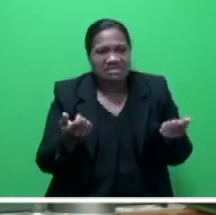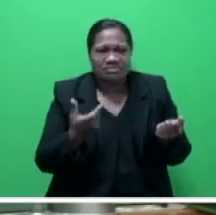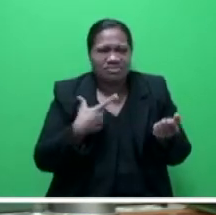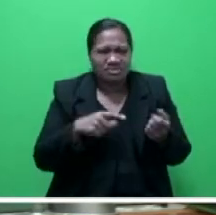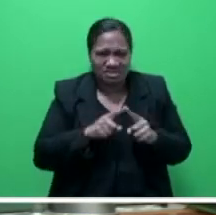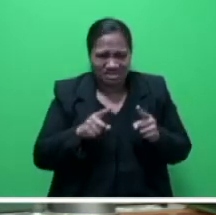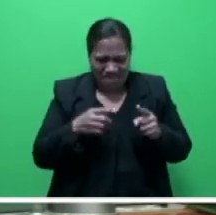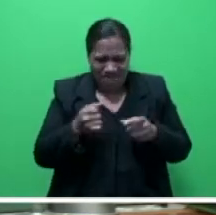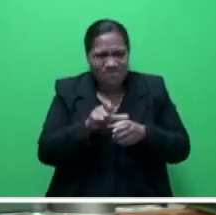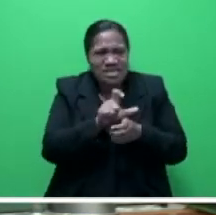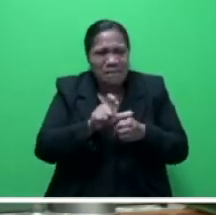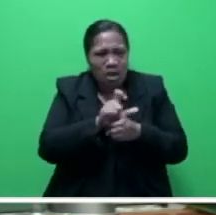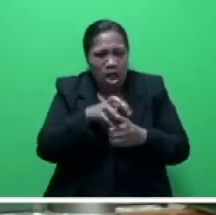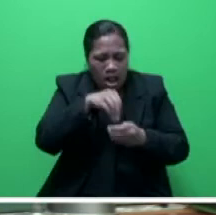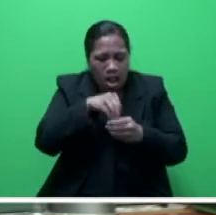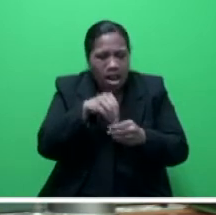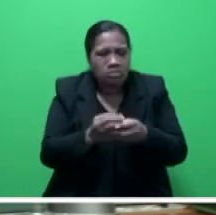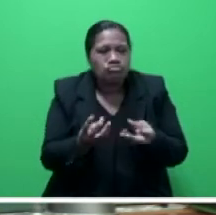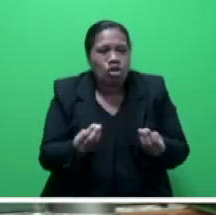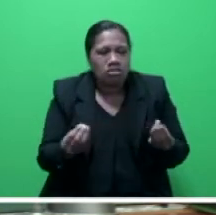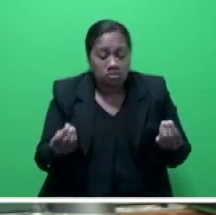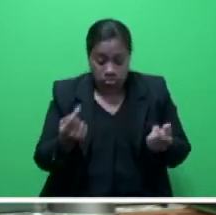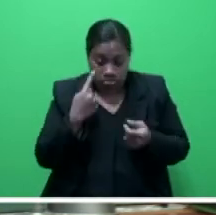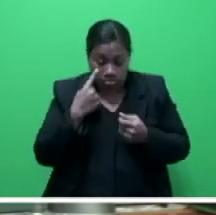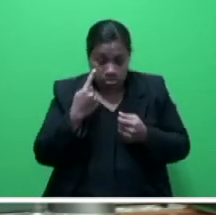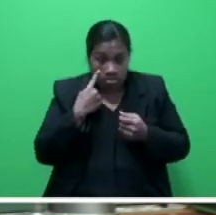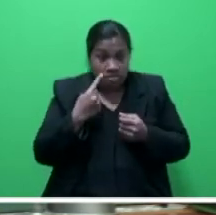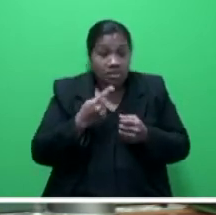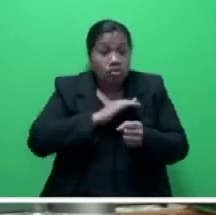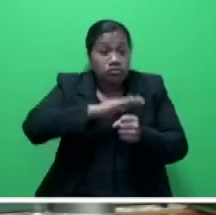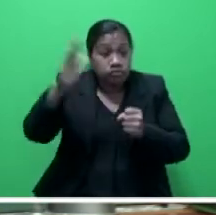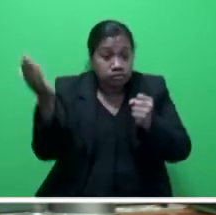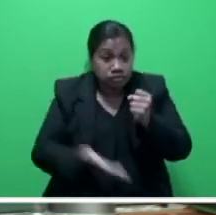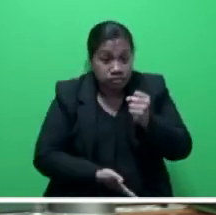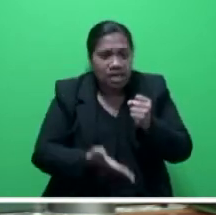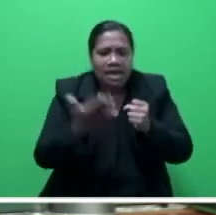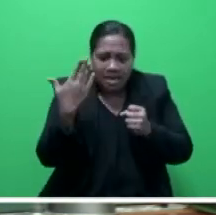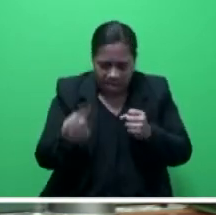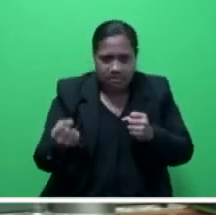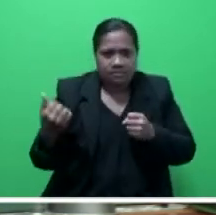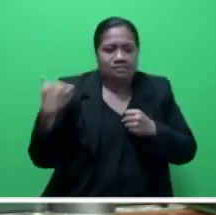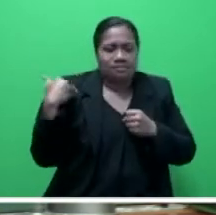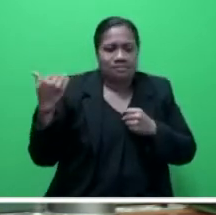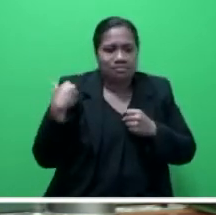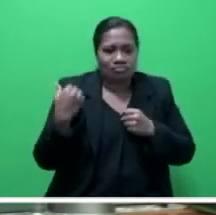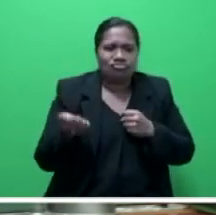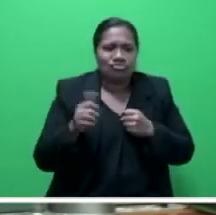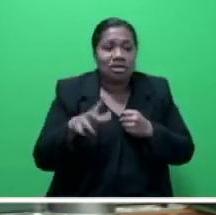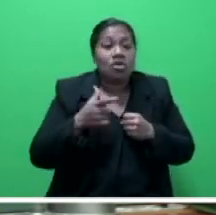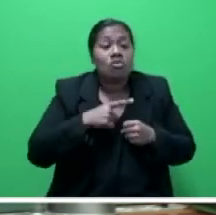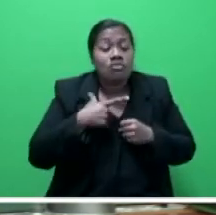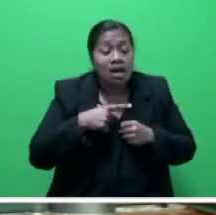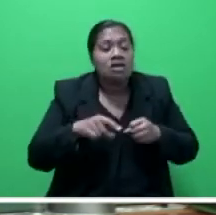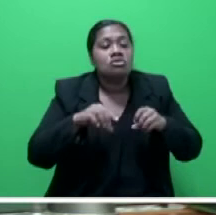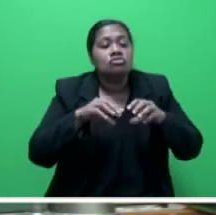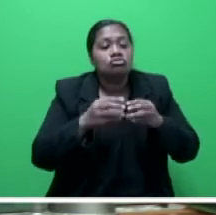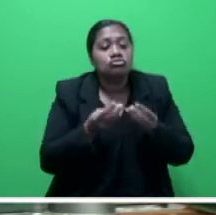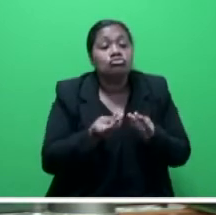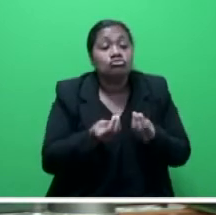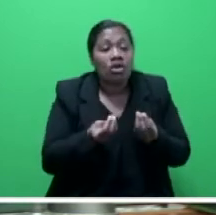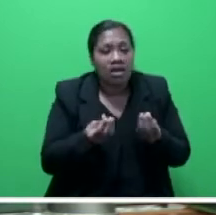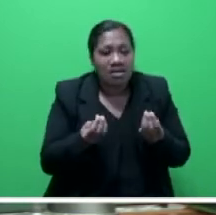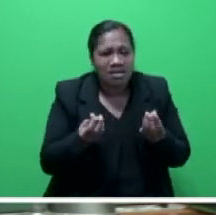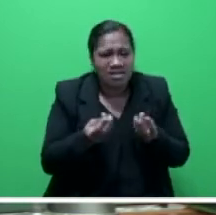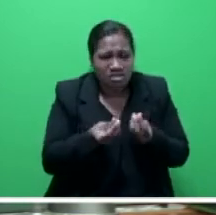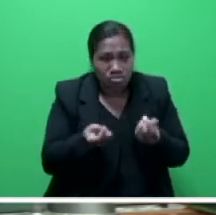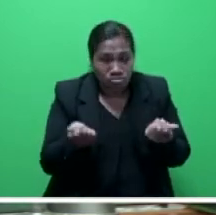see sugar productivity also has been affected to some extent, because soil pH is quite high and it hasn't